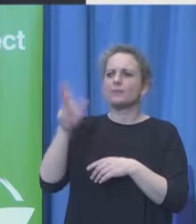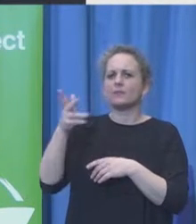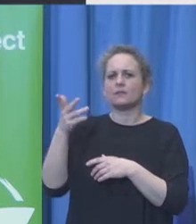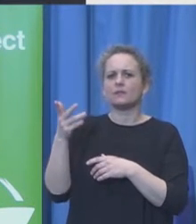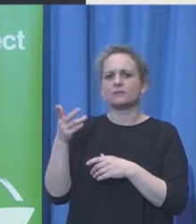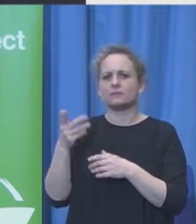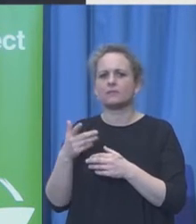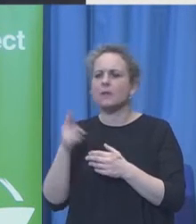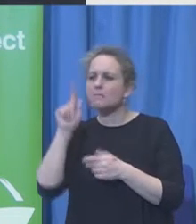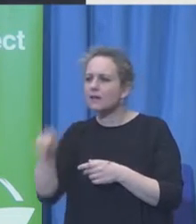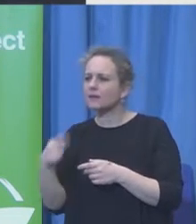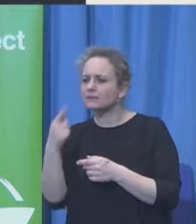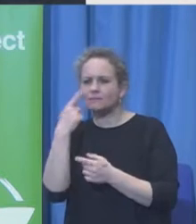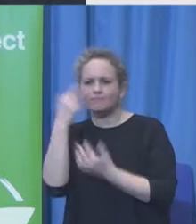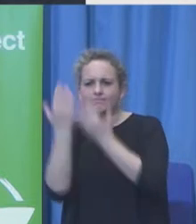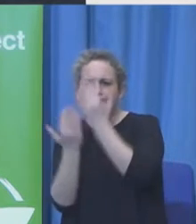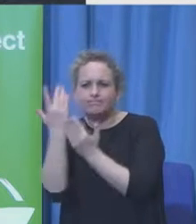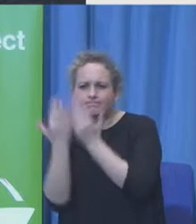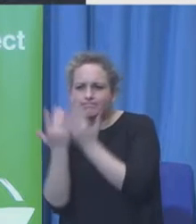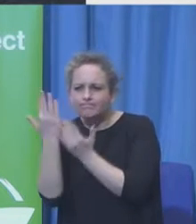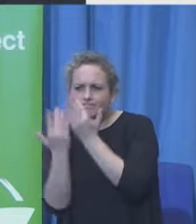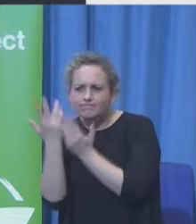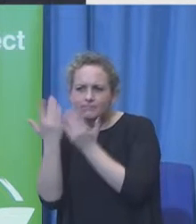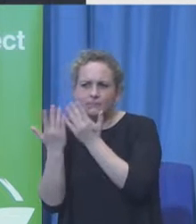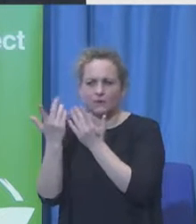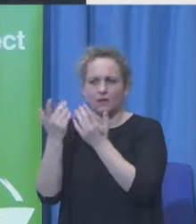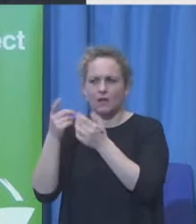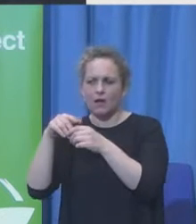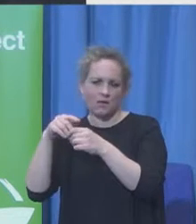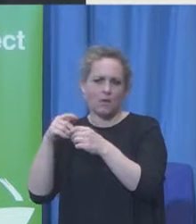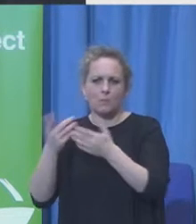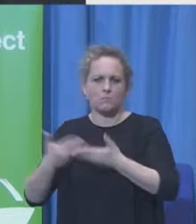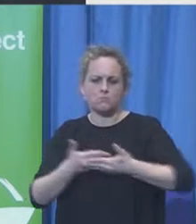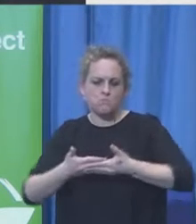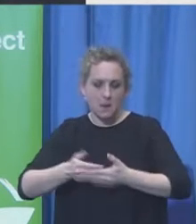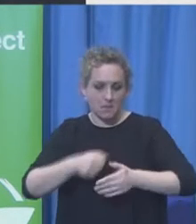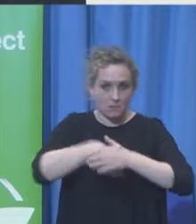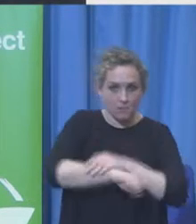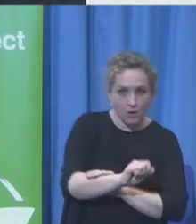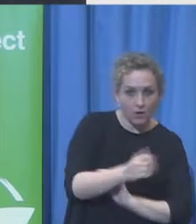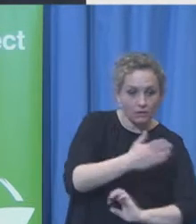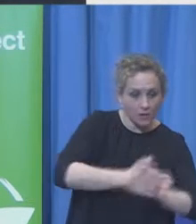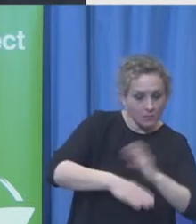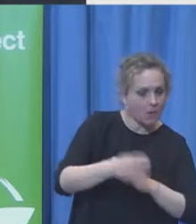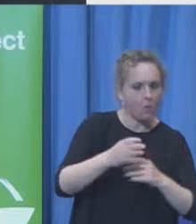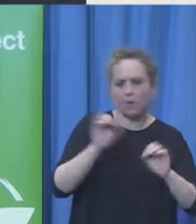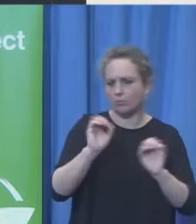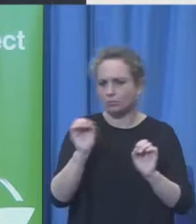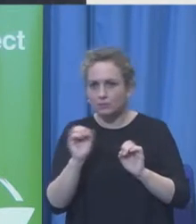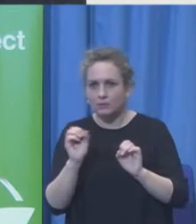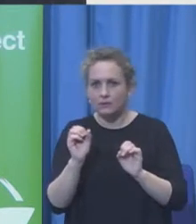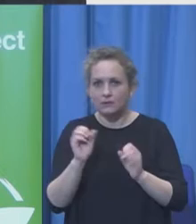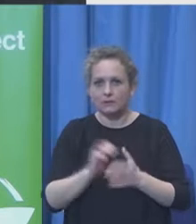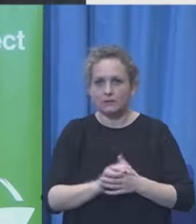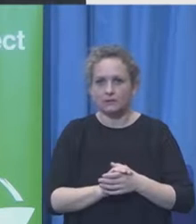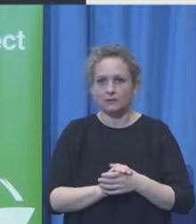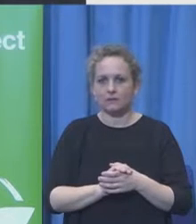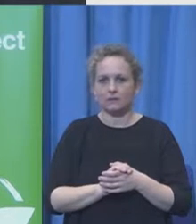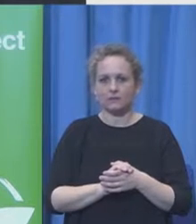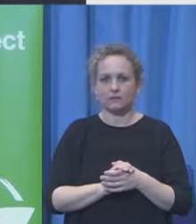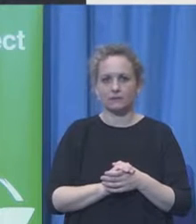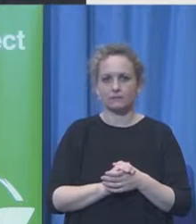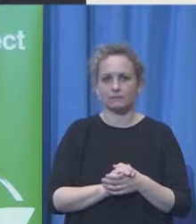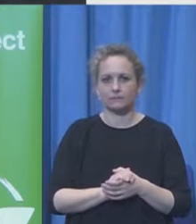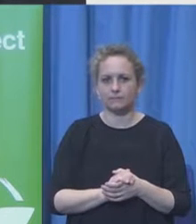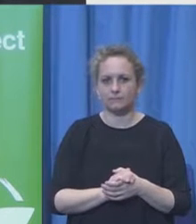which one would have to be hopeful. And certainly the comprehensive employment strategy is trying to bring all of the good that's